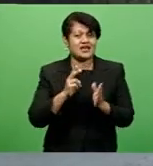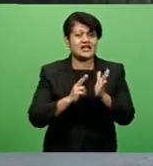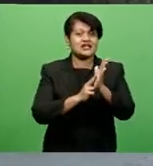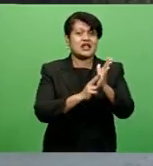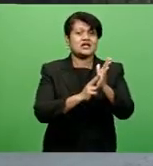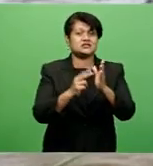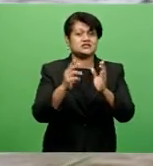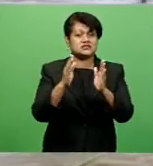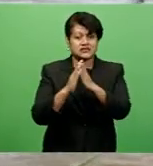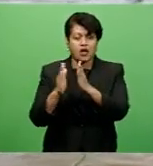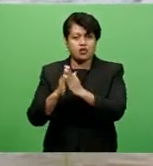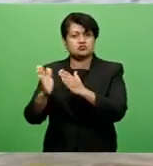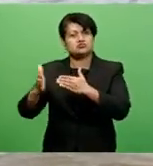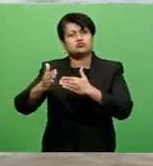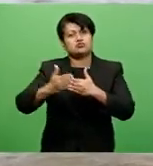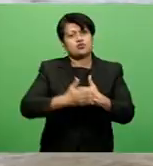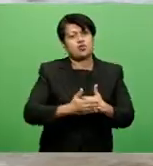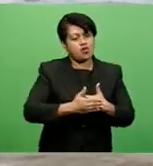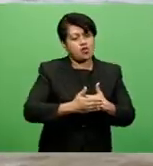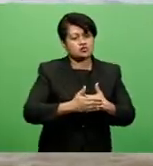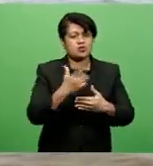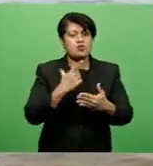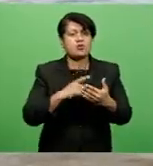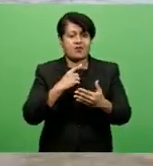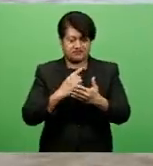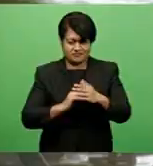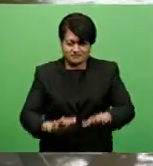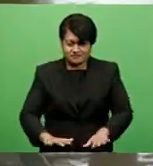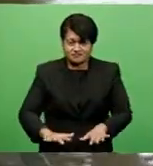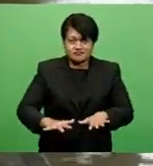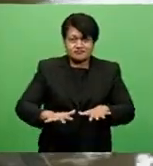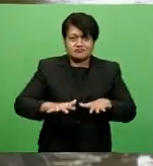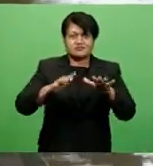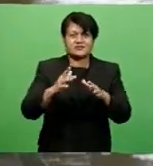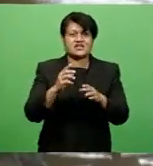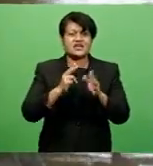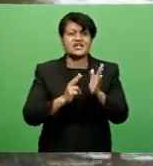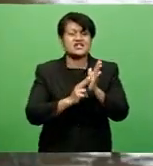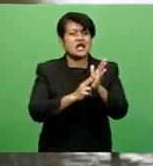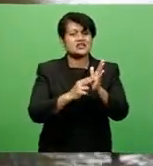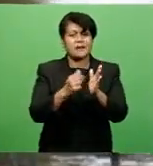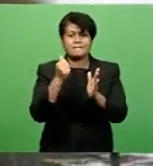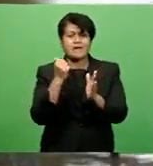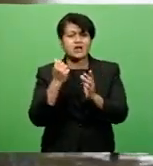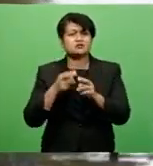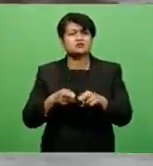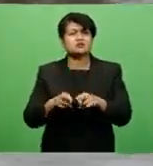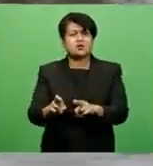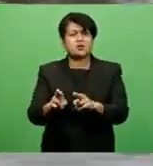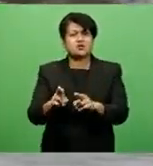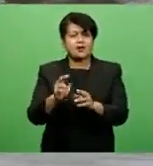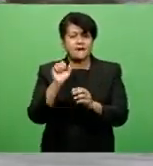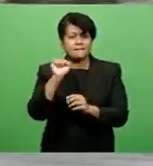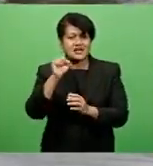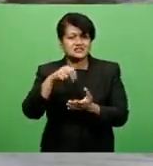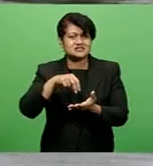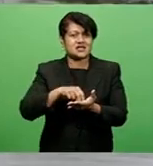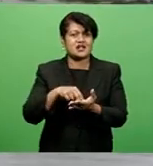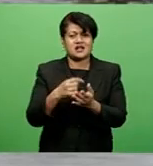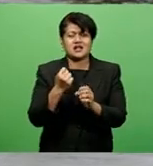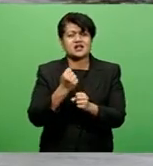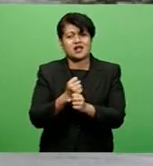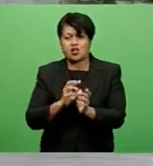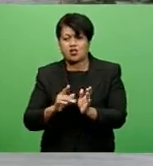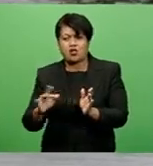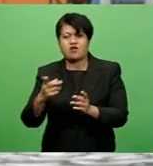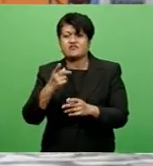early today following widespread flooding. The Nandi Back Road, the Nandi bus stand and Gelelo were a few areas